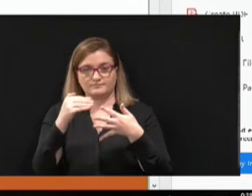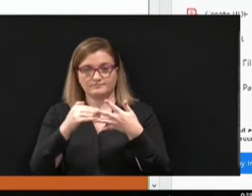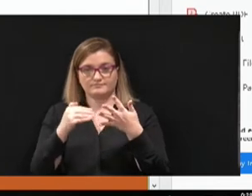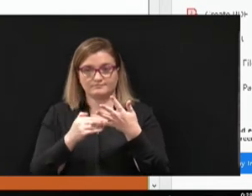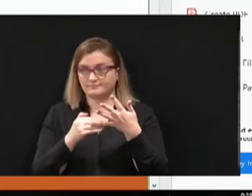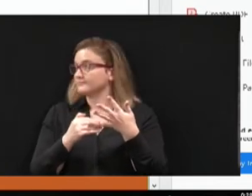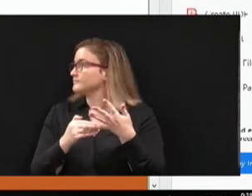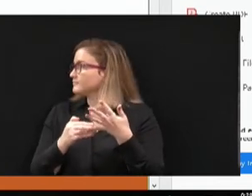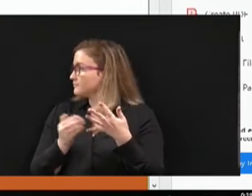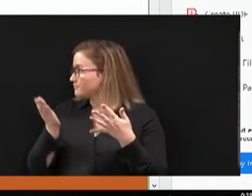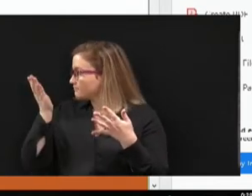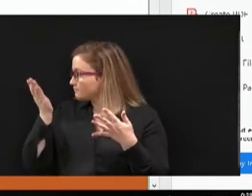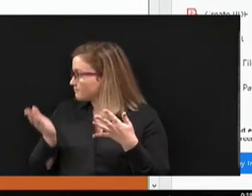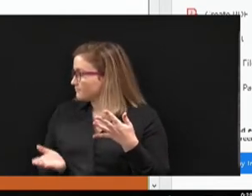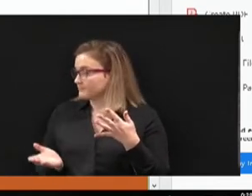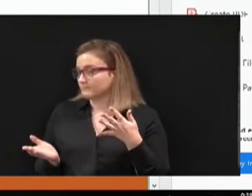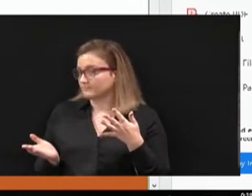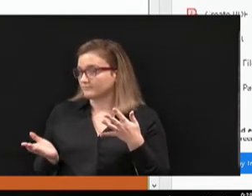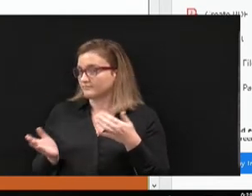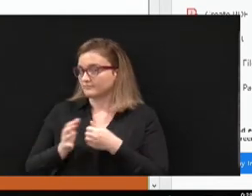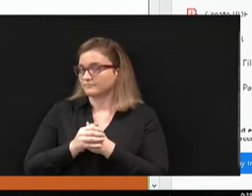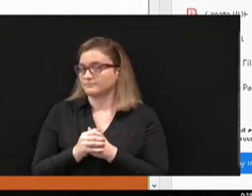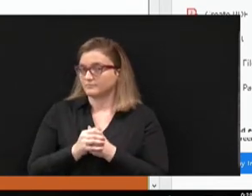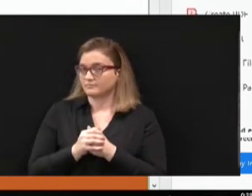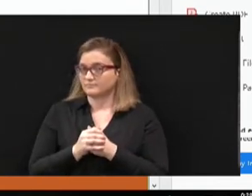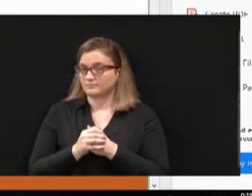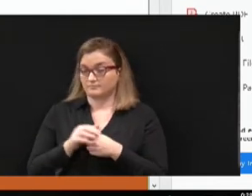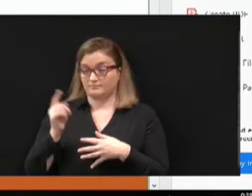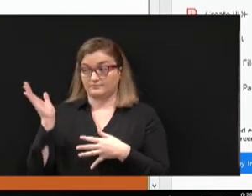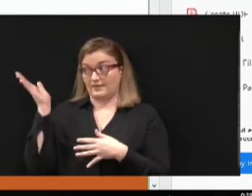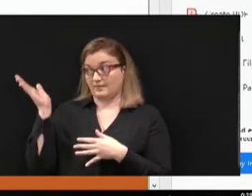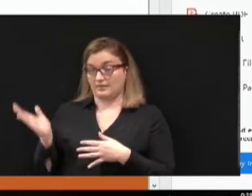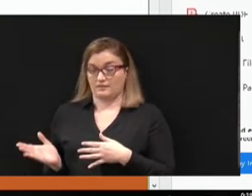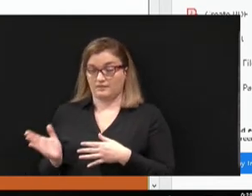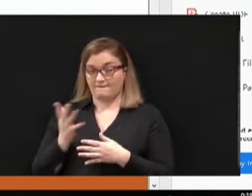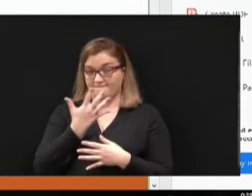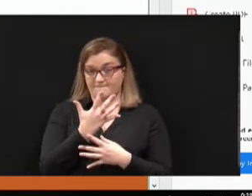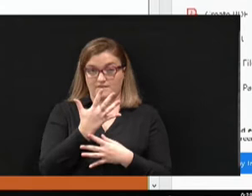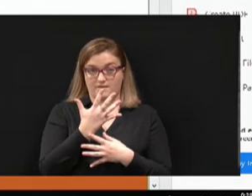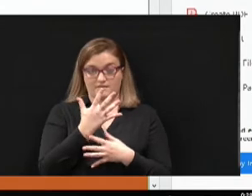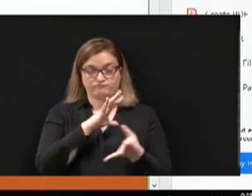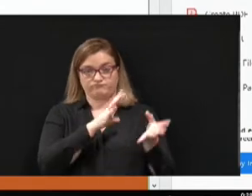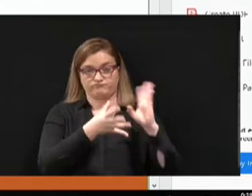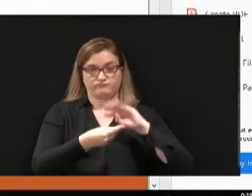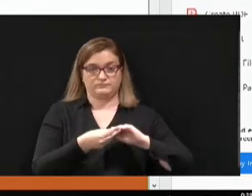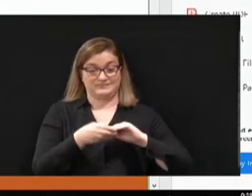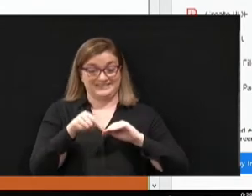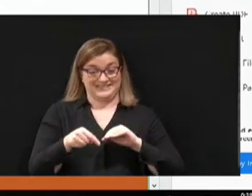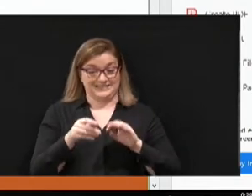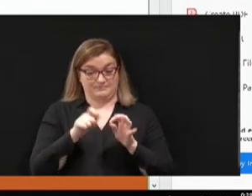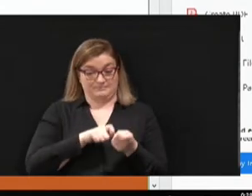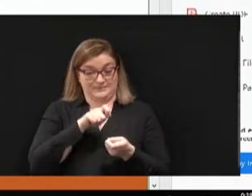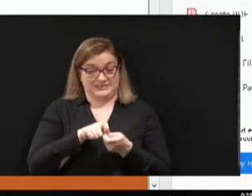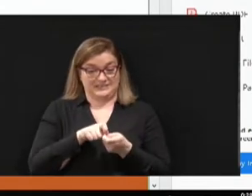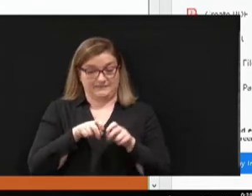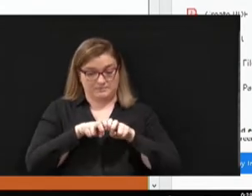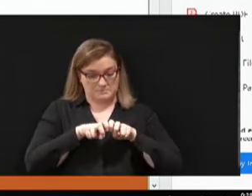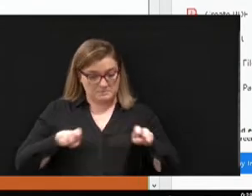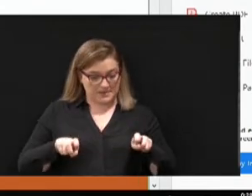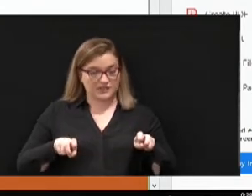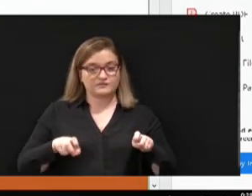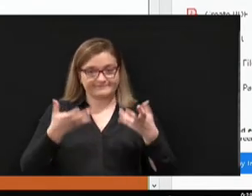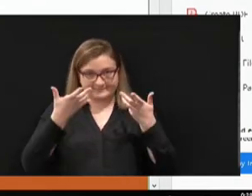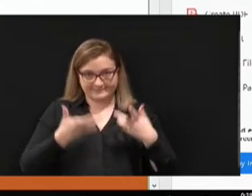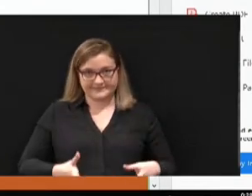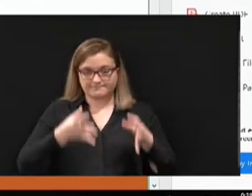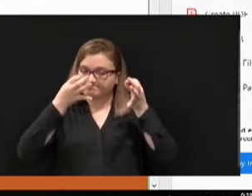and reading comprehension strategies. These are the five things that this particular panel came up with